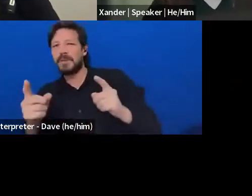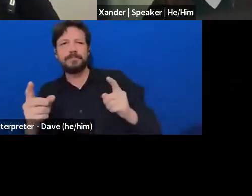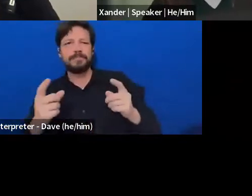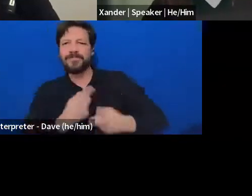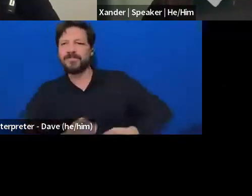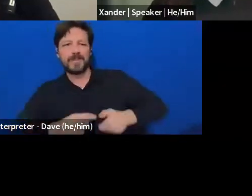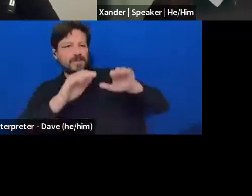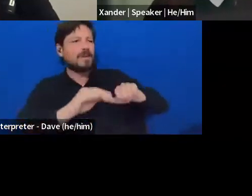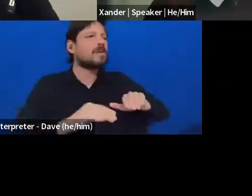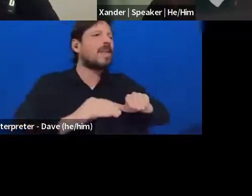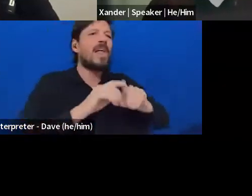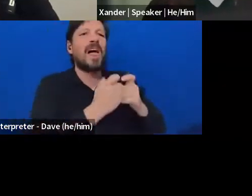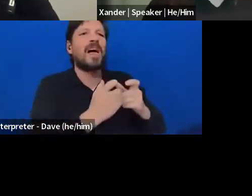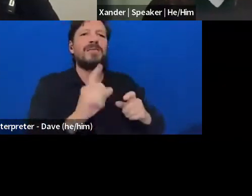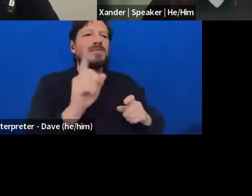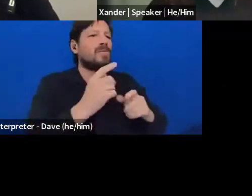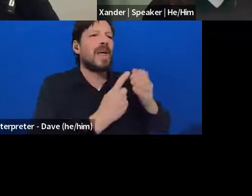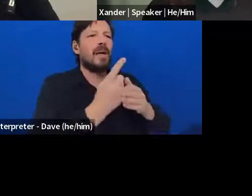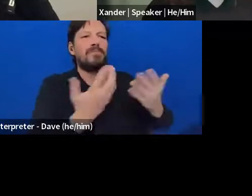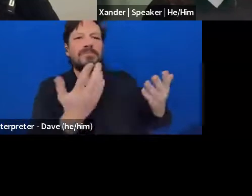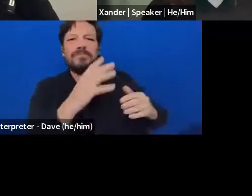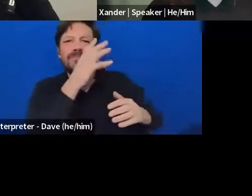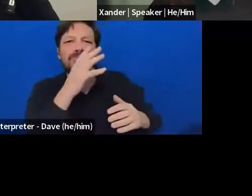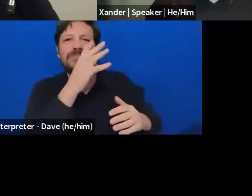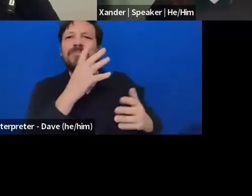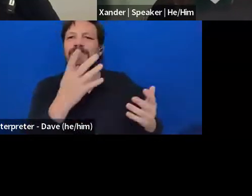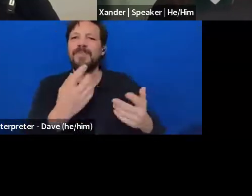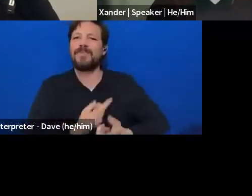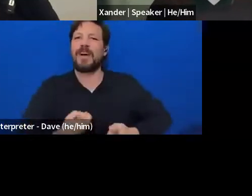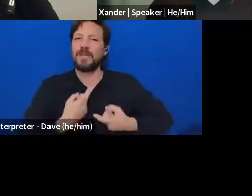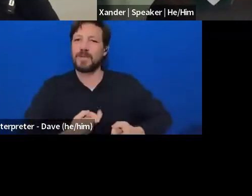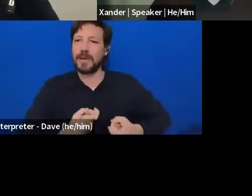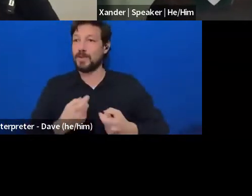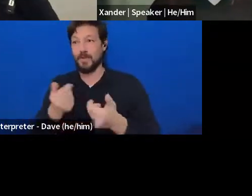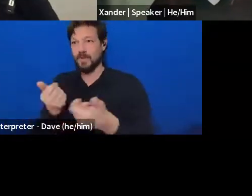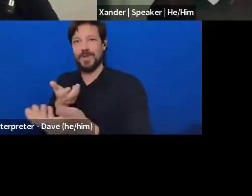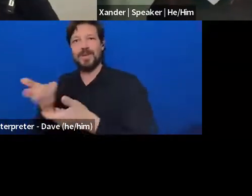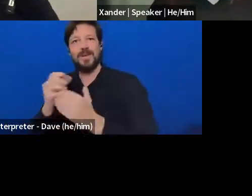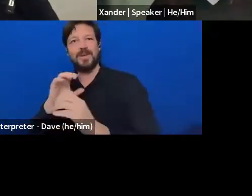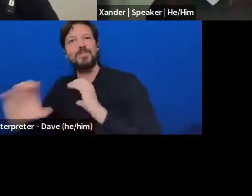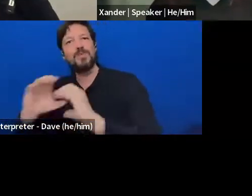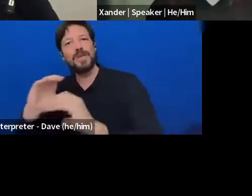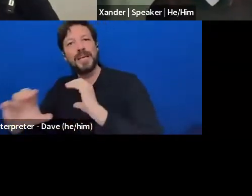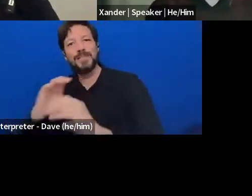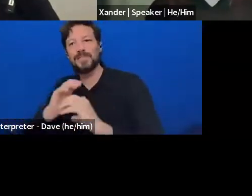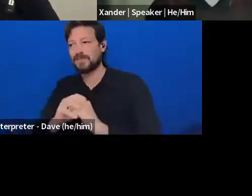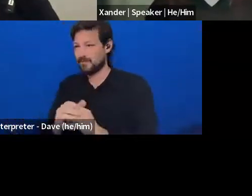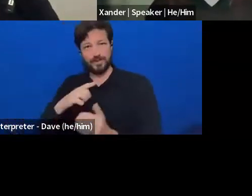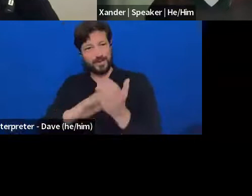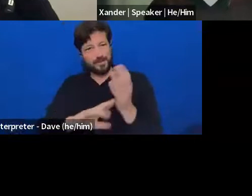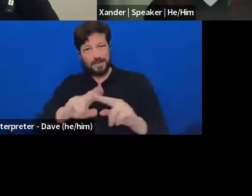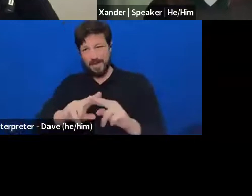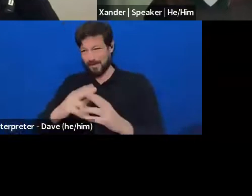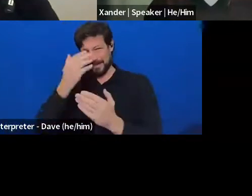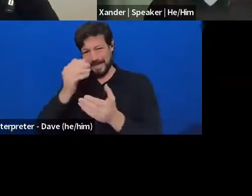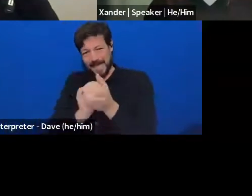don't know what's happening in the classroom. So just the education and the communication about you know your child the